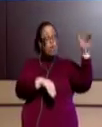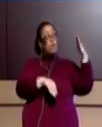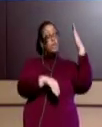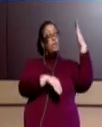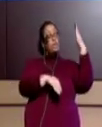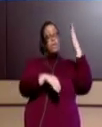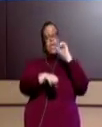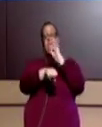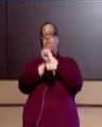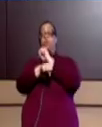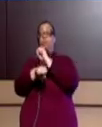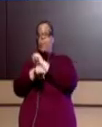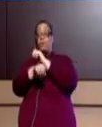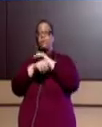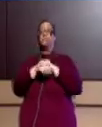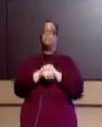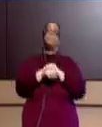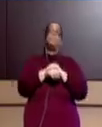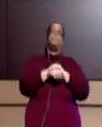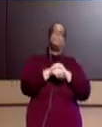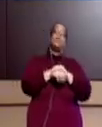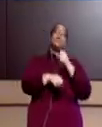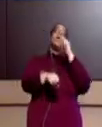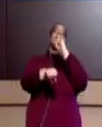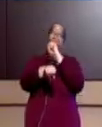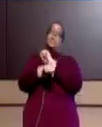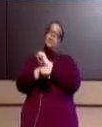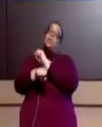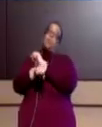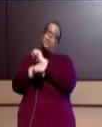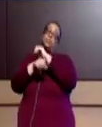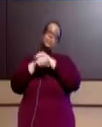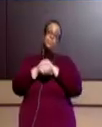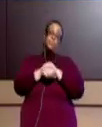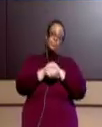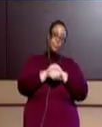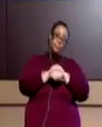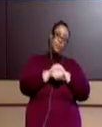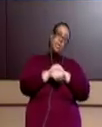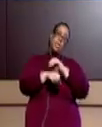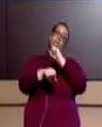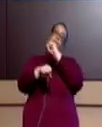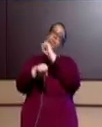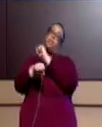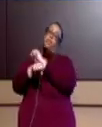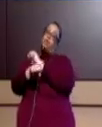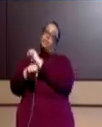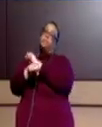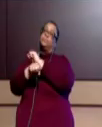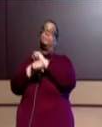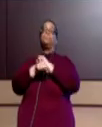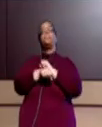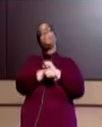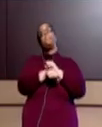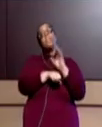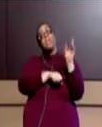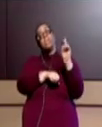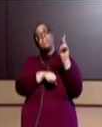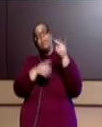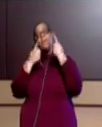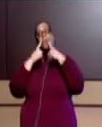You work, Jesus. Because you work, Jesus. Because you work, Jesus. It works.